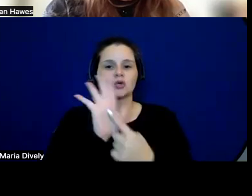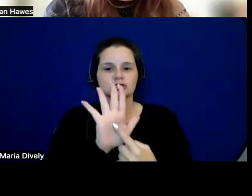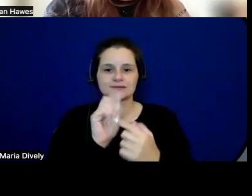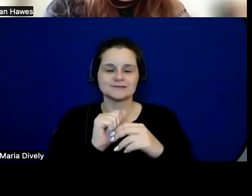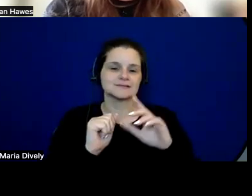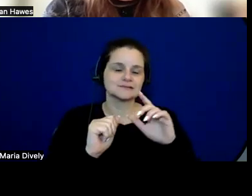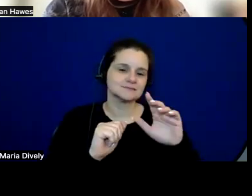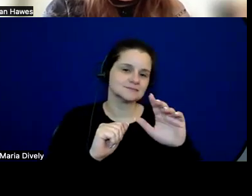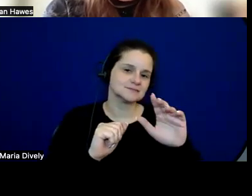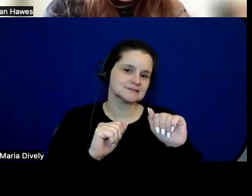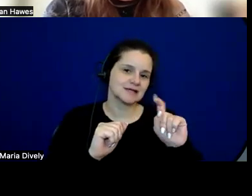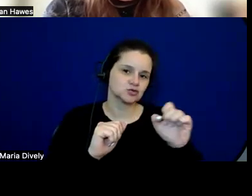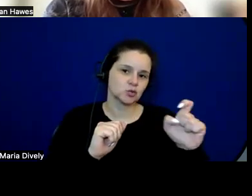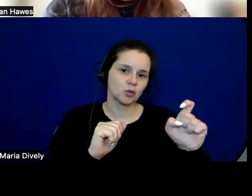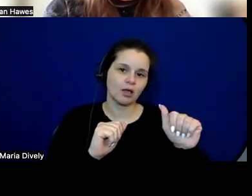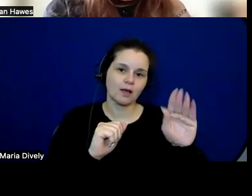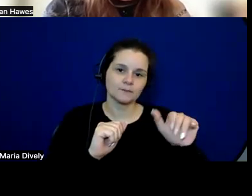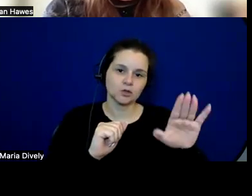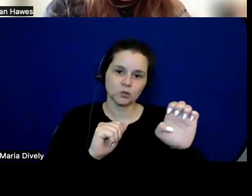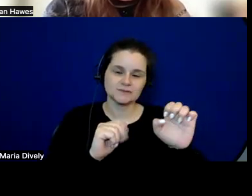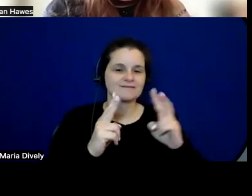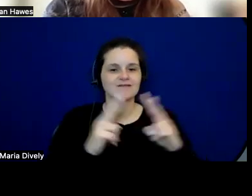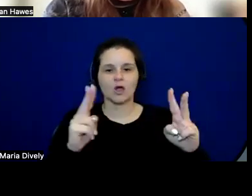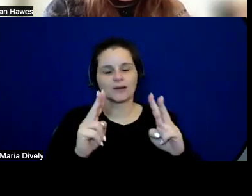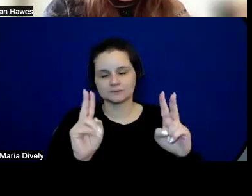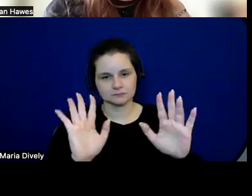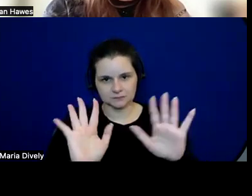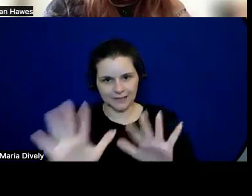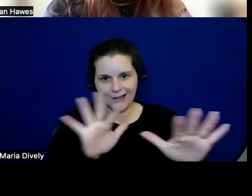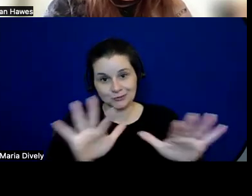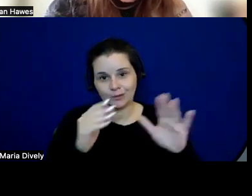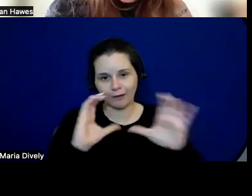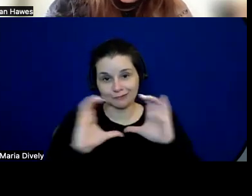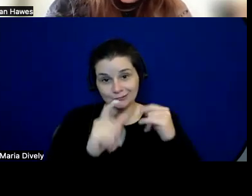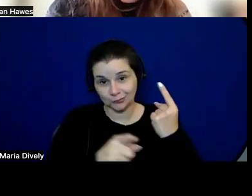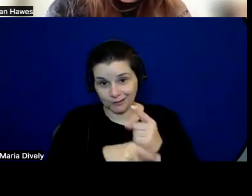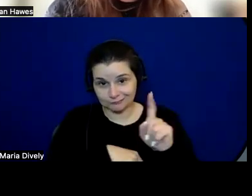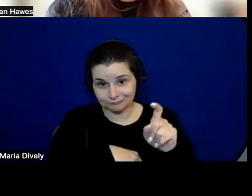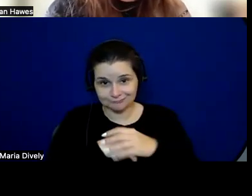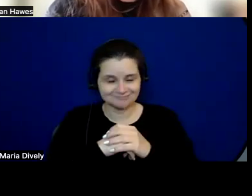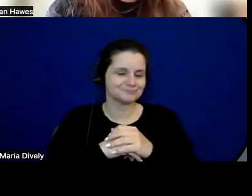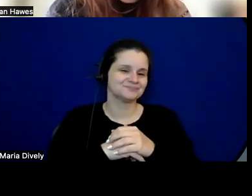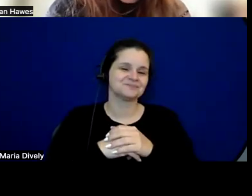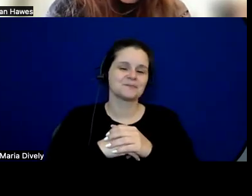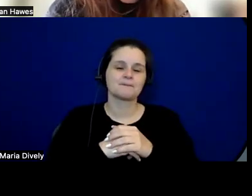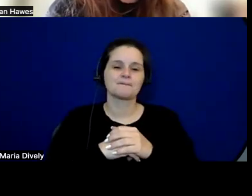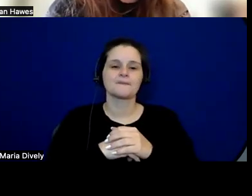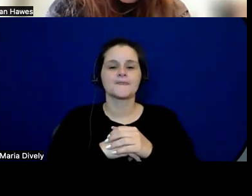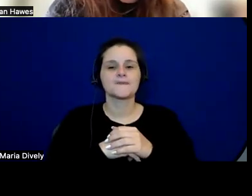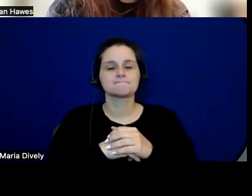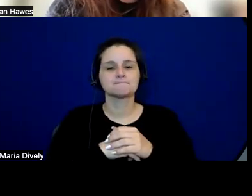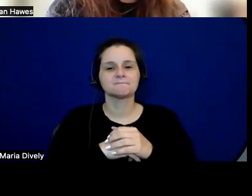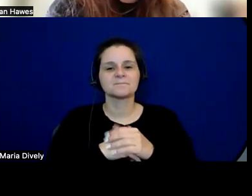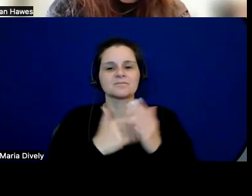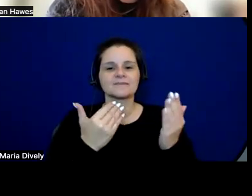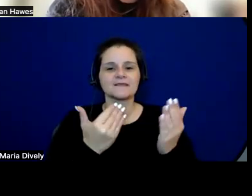abuse. Again, very casual conversation, right? Um, like that it's